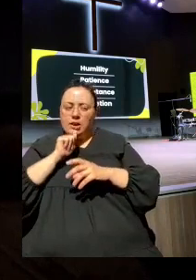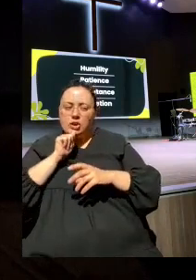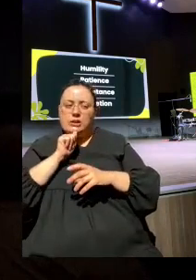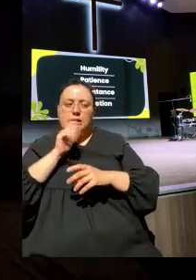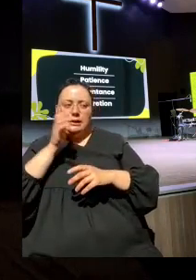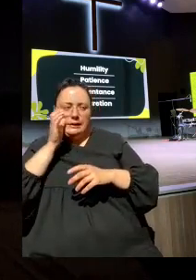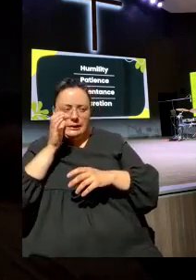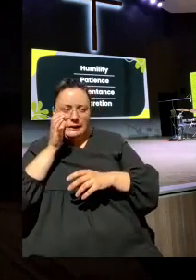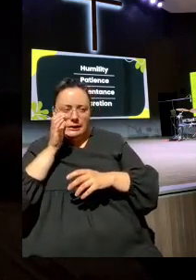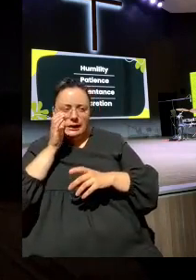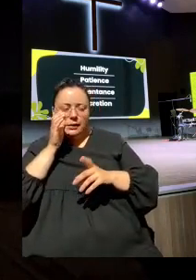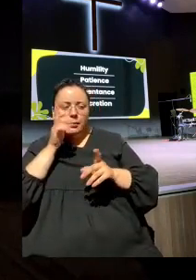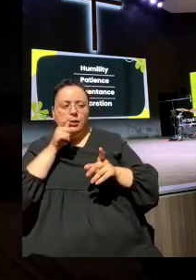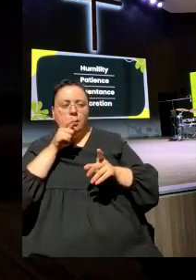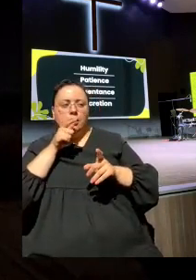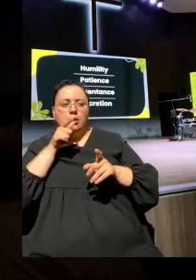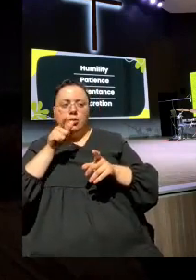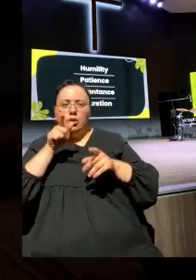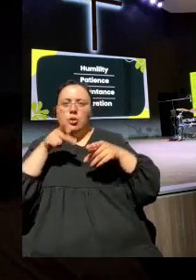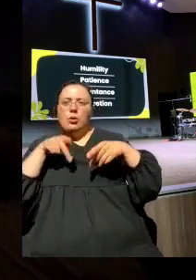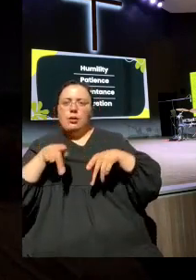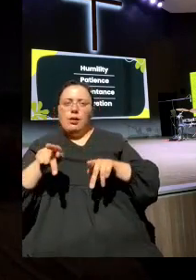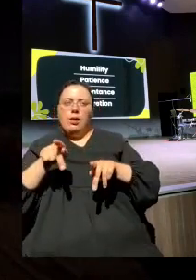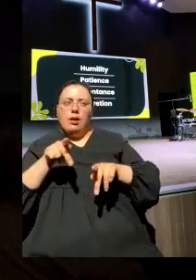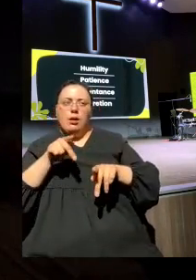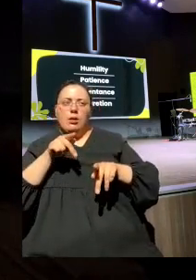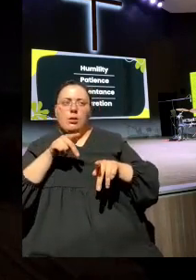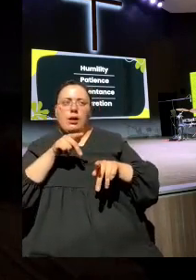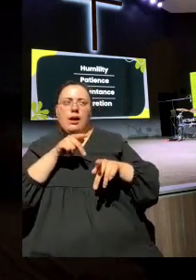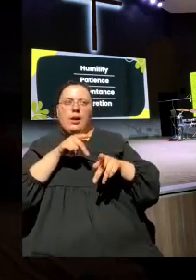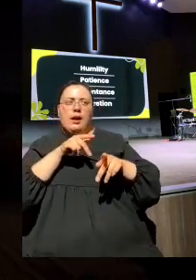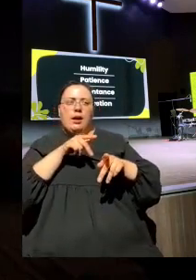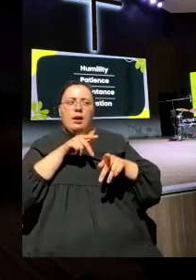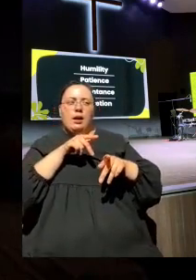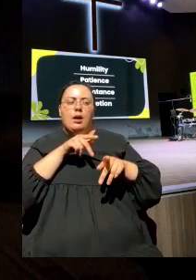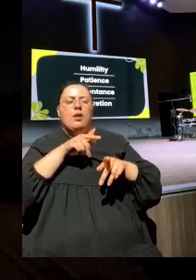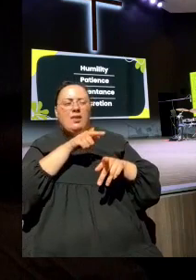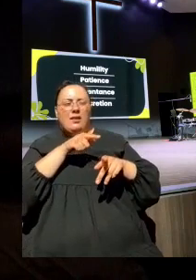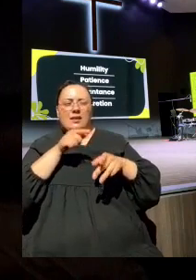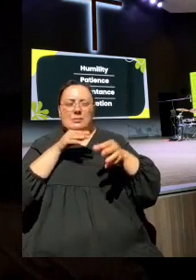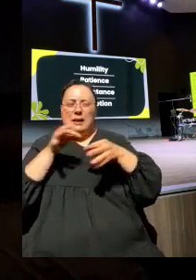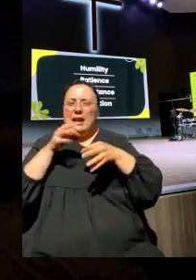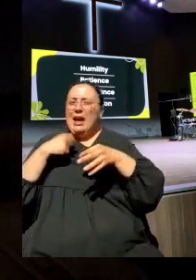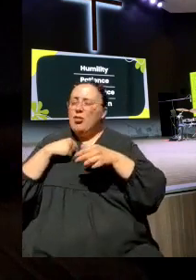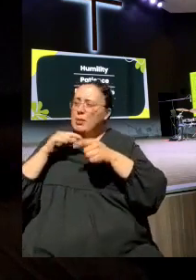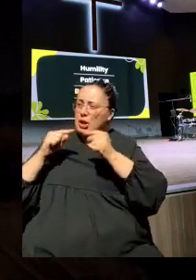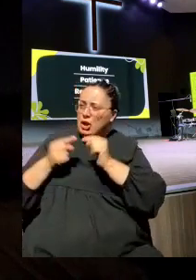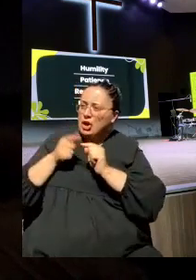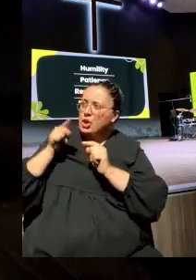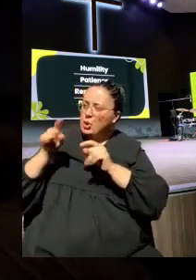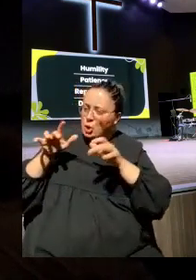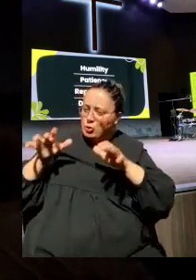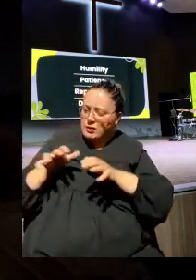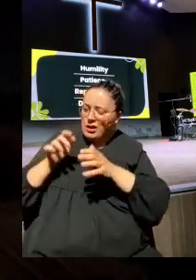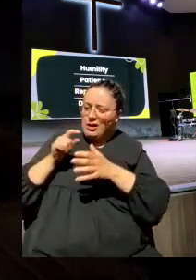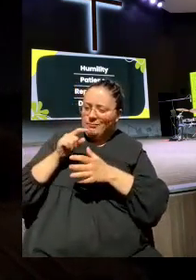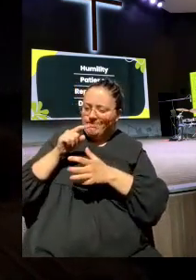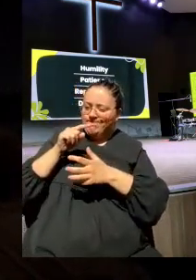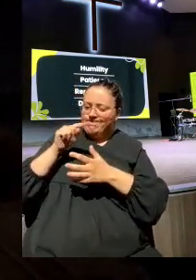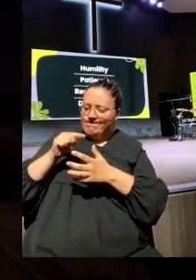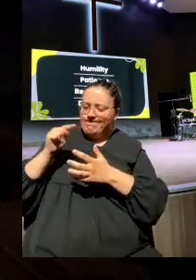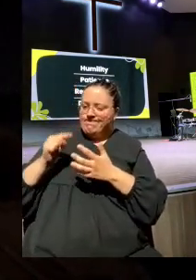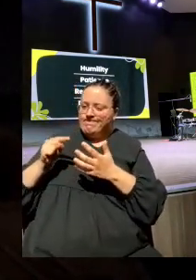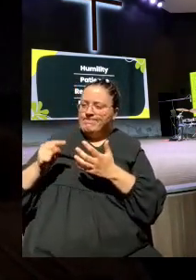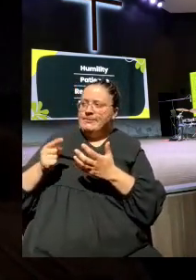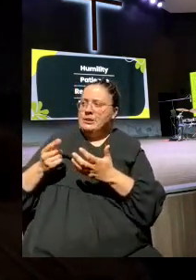you allow them to tell you how they've been hurt by you, the repentance of genuine life change